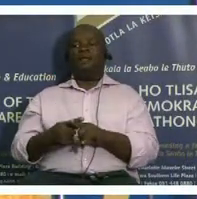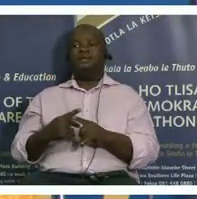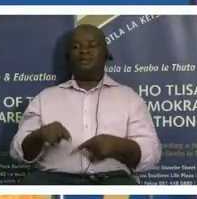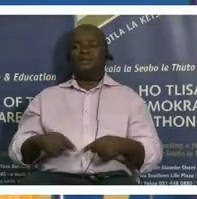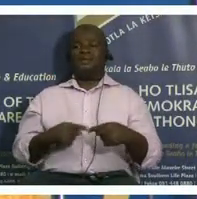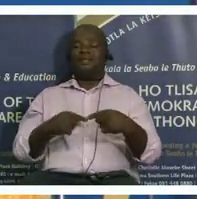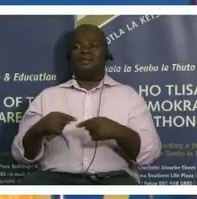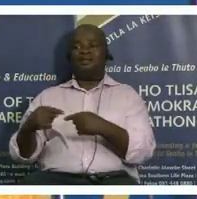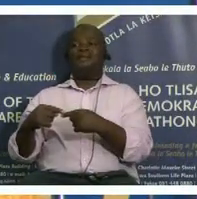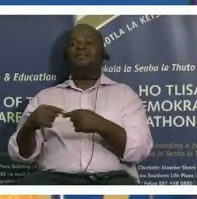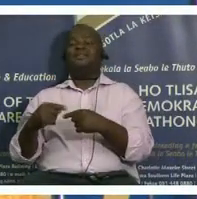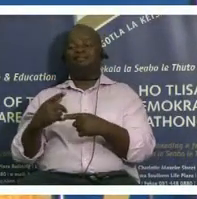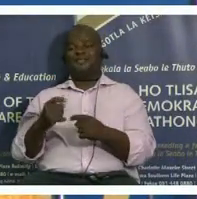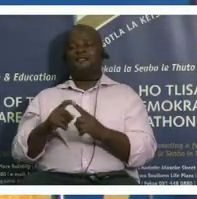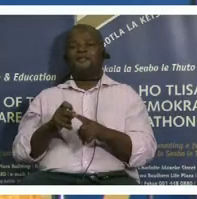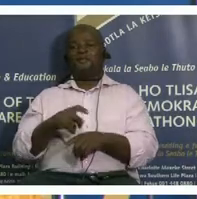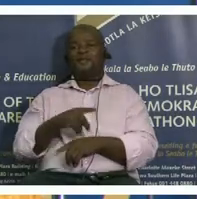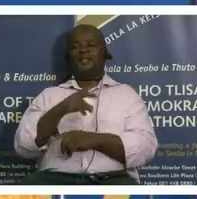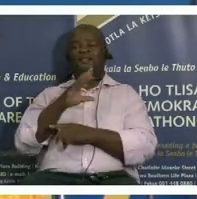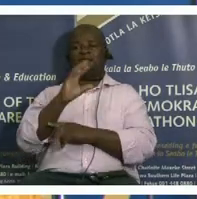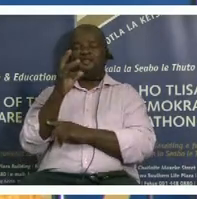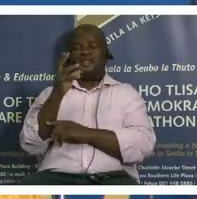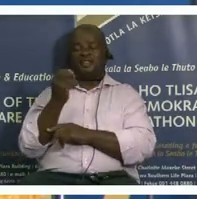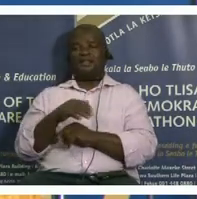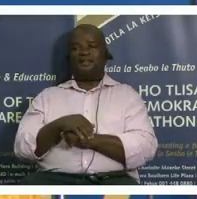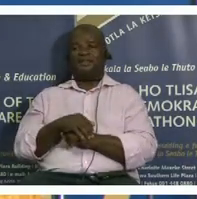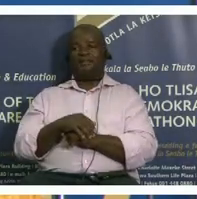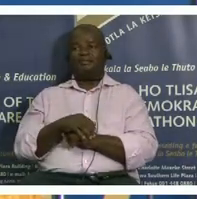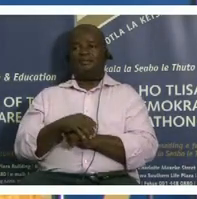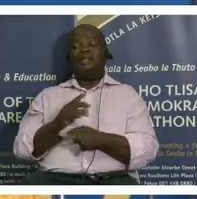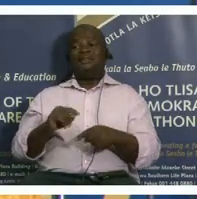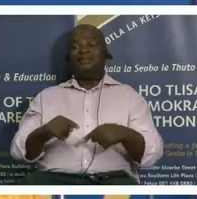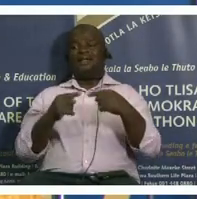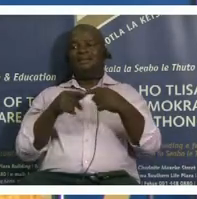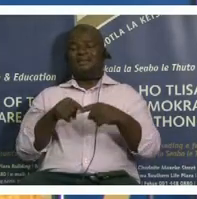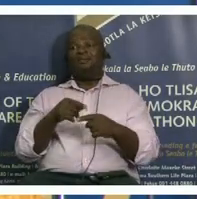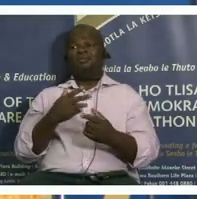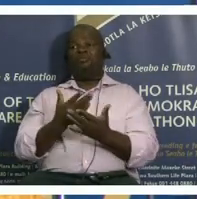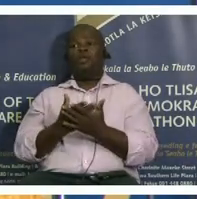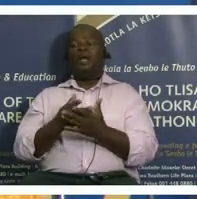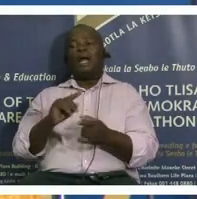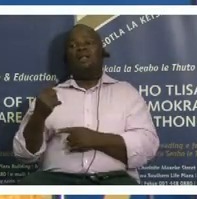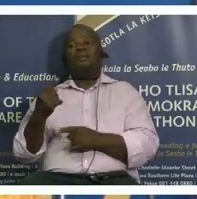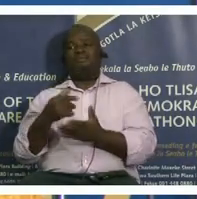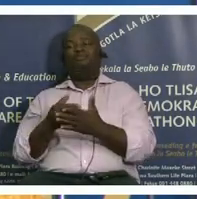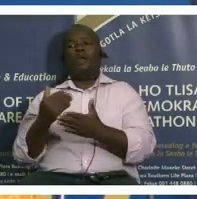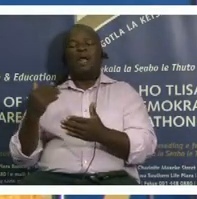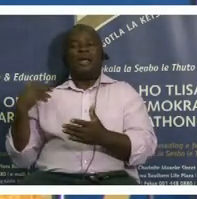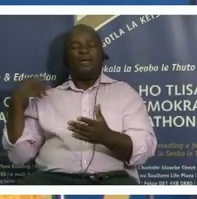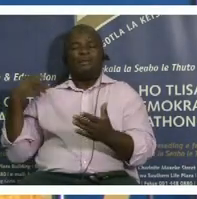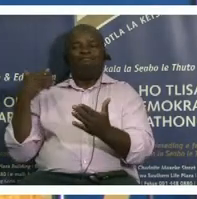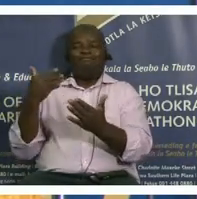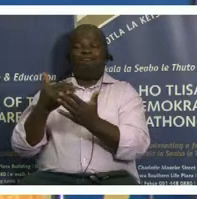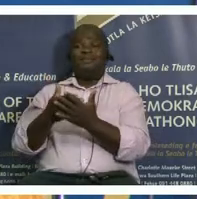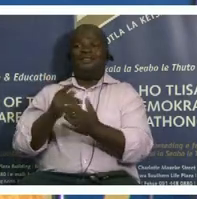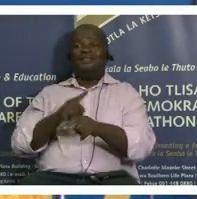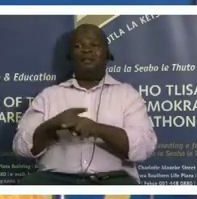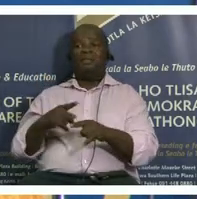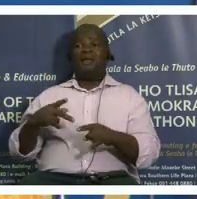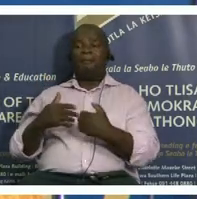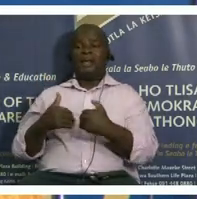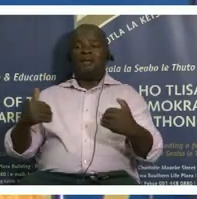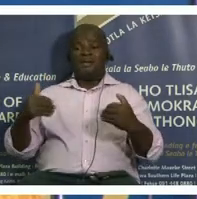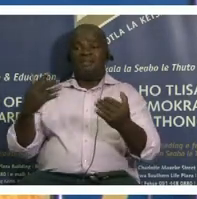that beset our province. Some of these challenges are historic, flowing from our colonial and apartheid